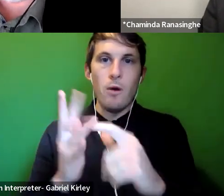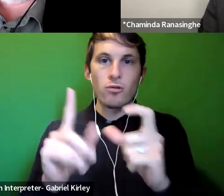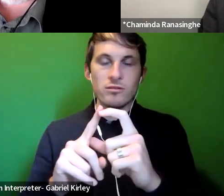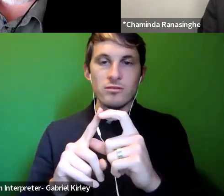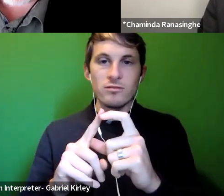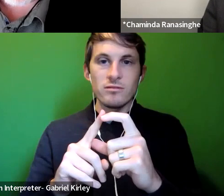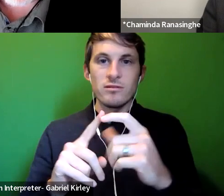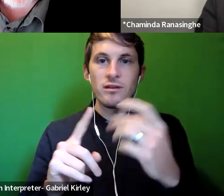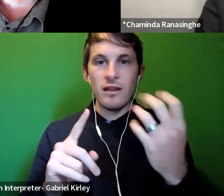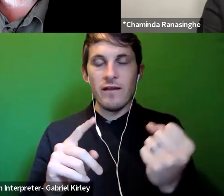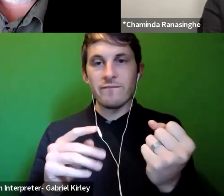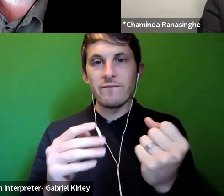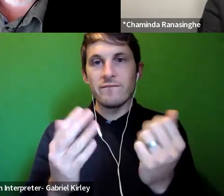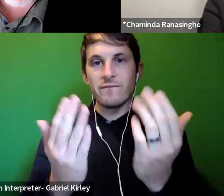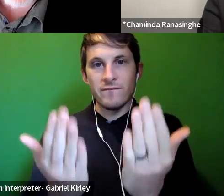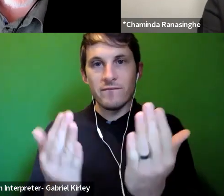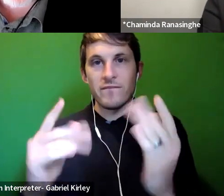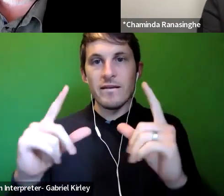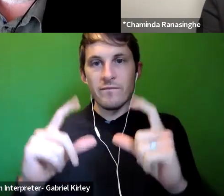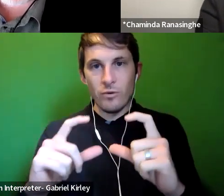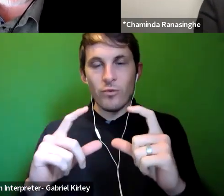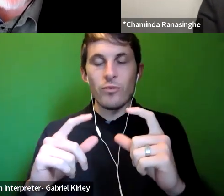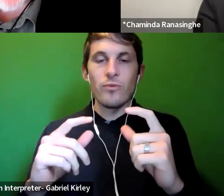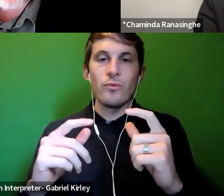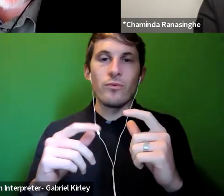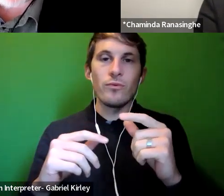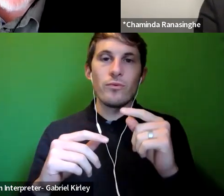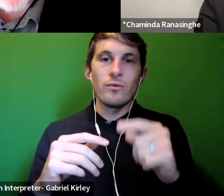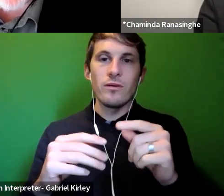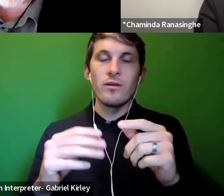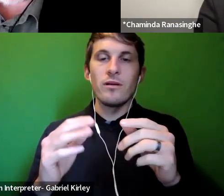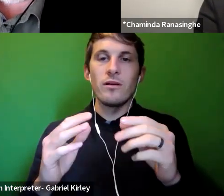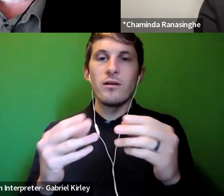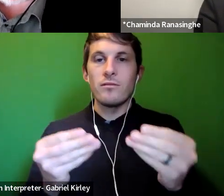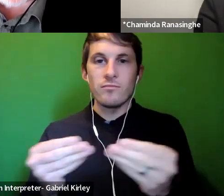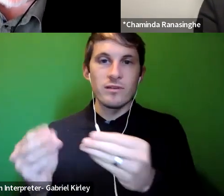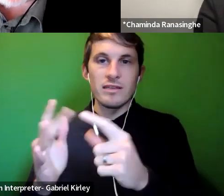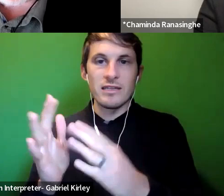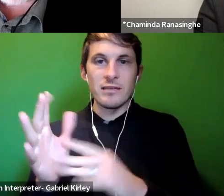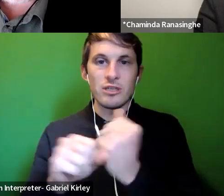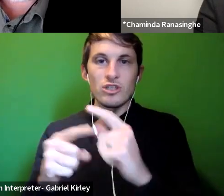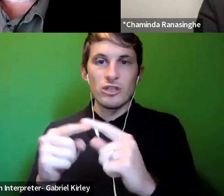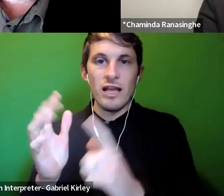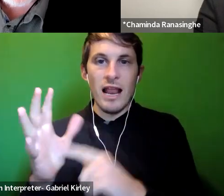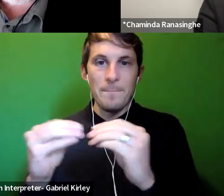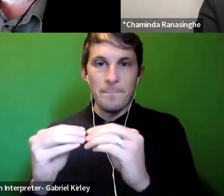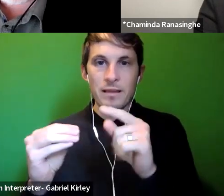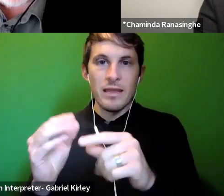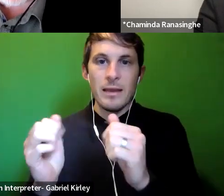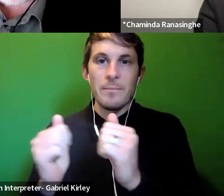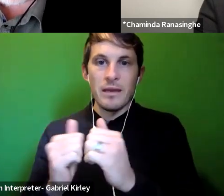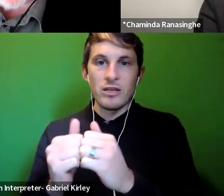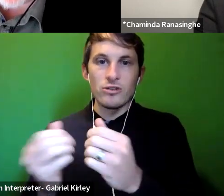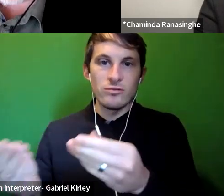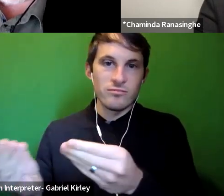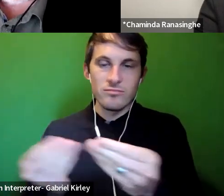flat so that a photo could be taken. So that then we could take that, process that through the image lab that was there, get that single page of the book back, and